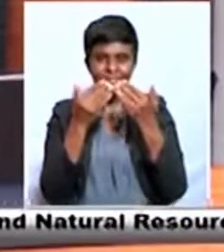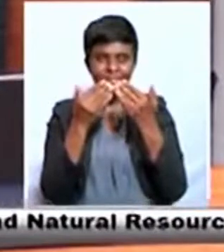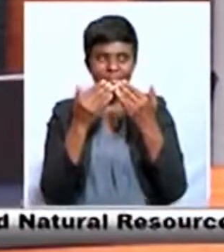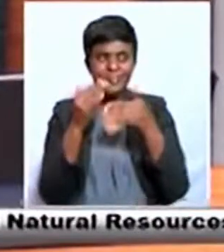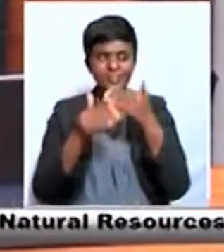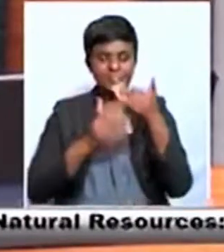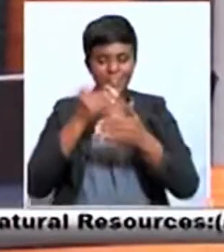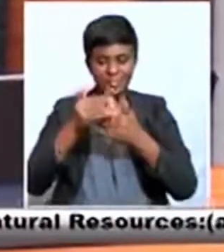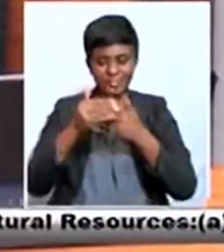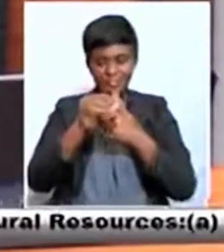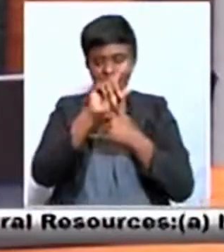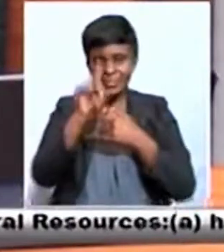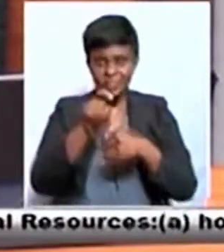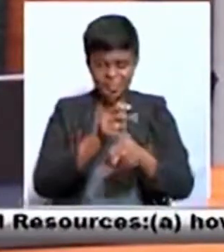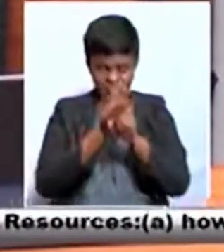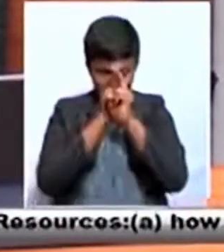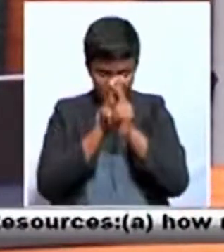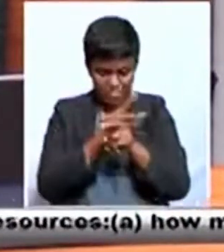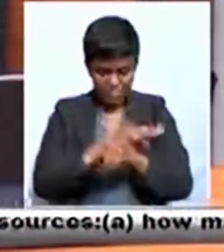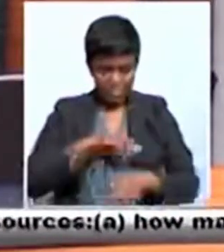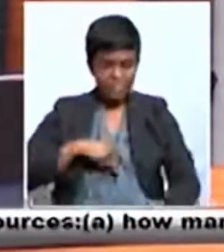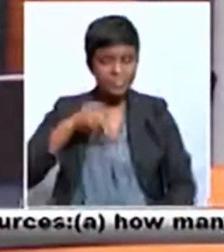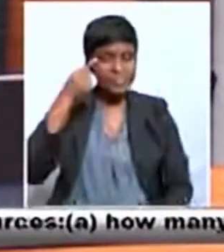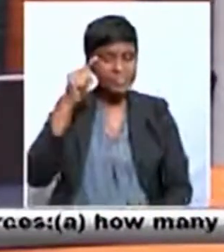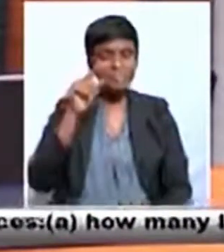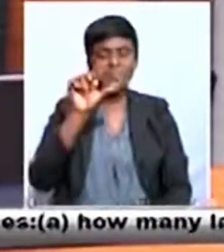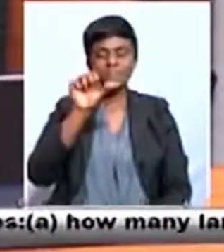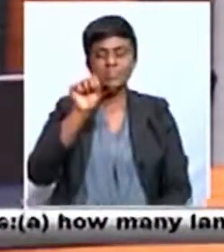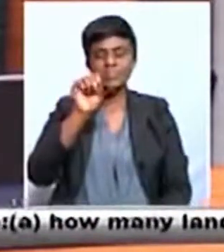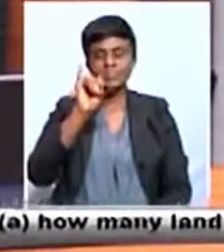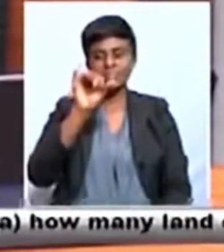Next question, the Honorable Member for Siavonga.